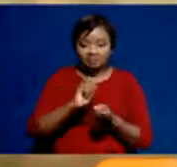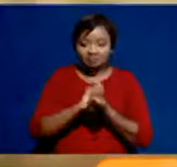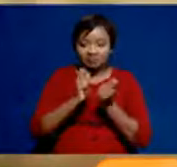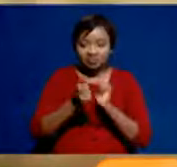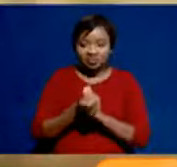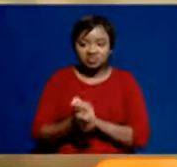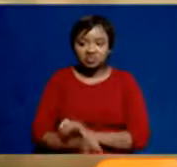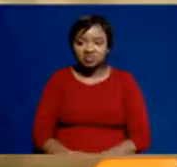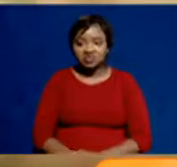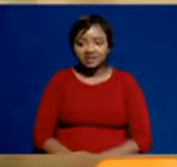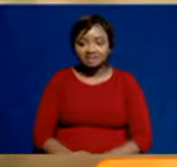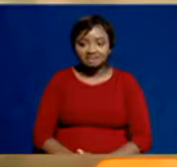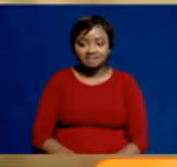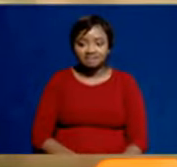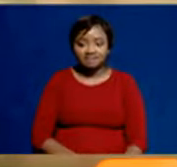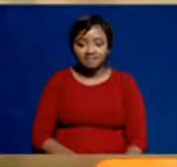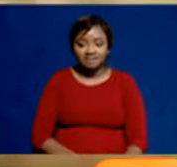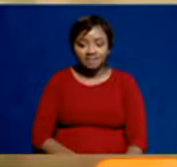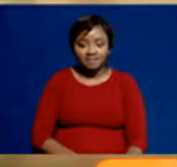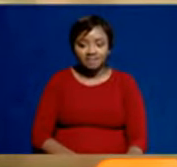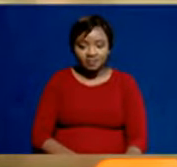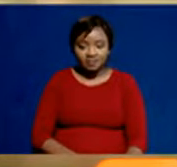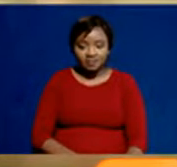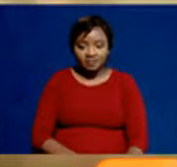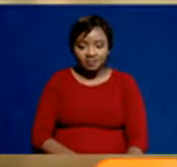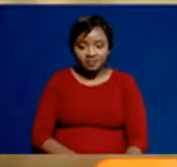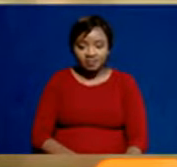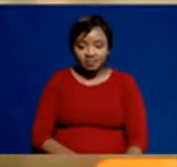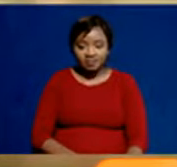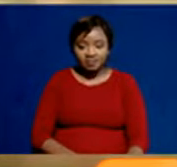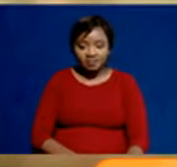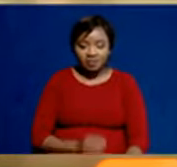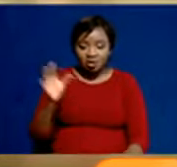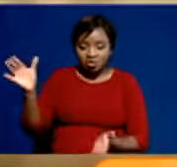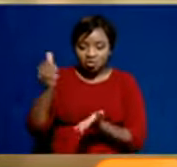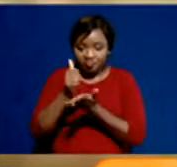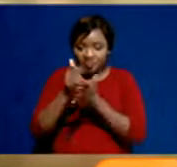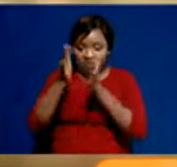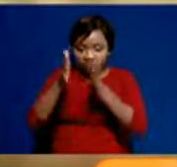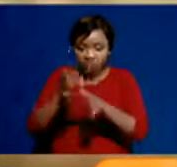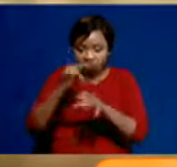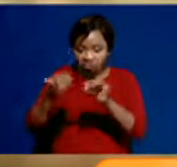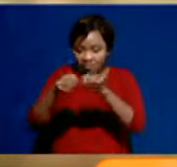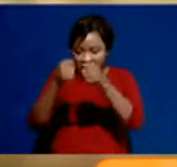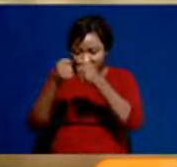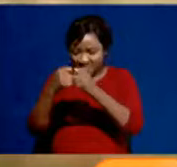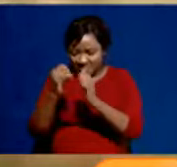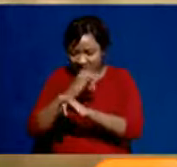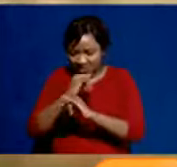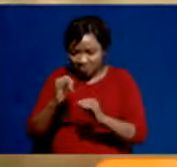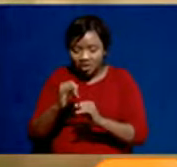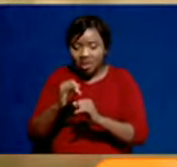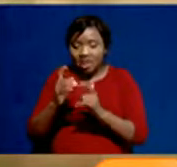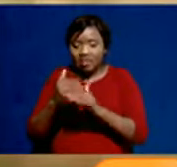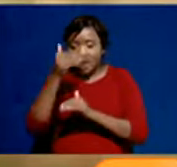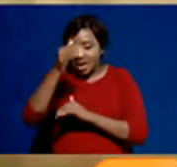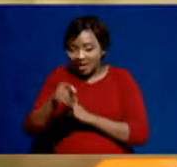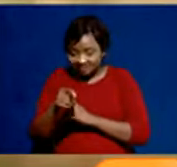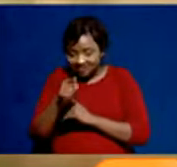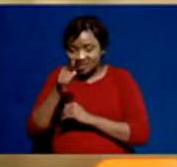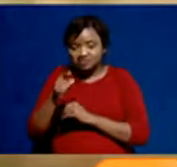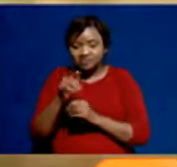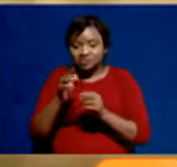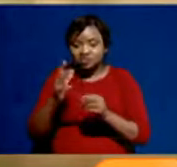the housing levy. You first appoint an unsuitable person, you then clean them when they're sitting on the chair